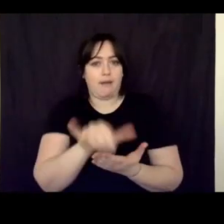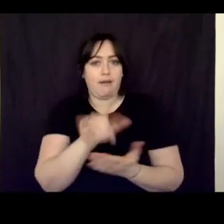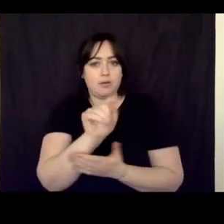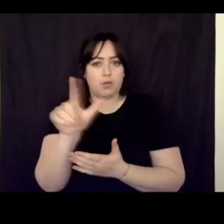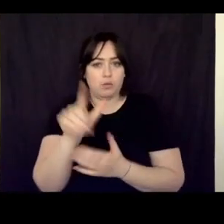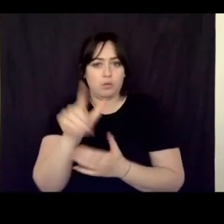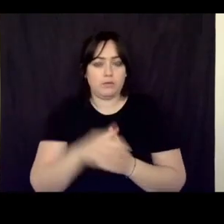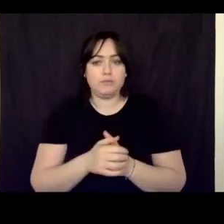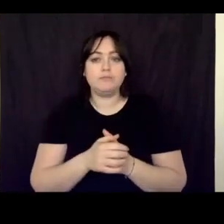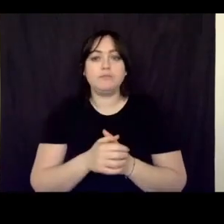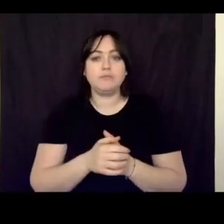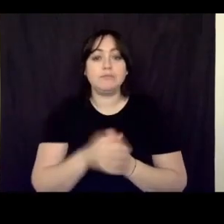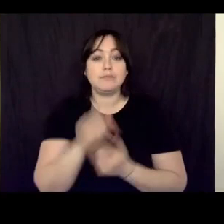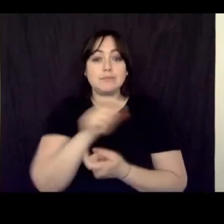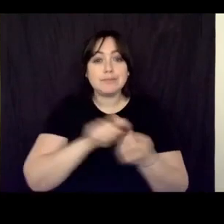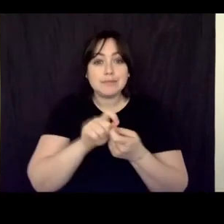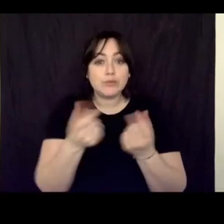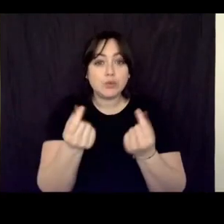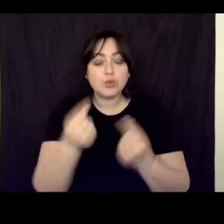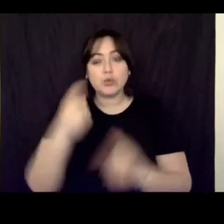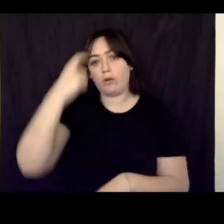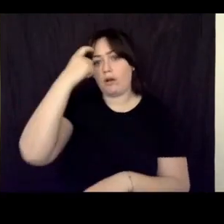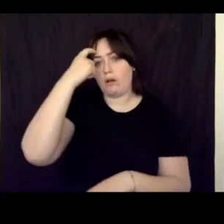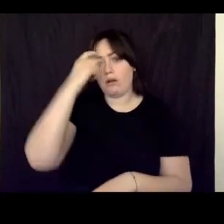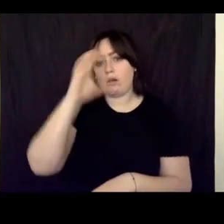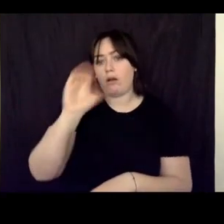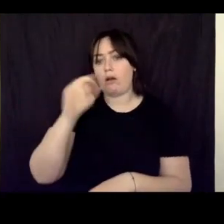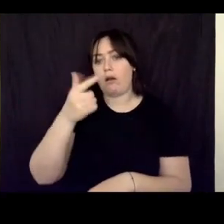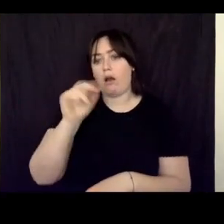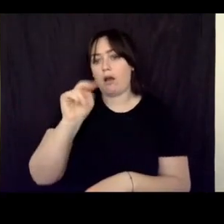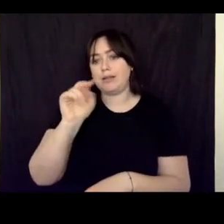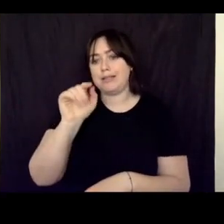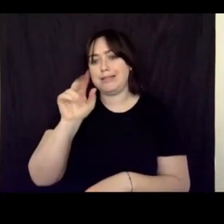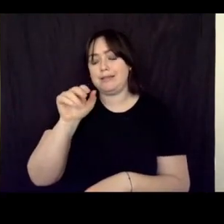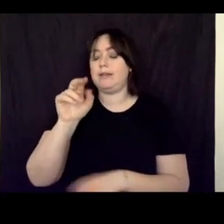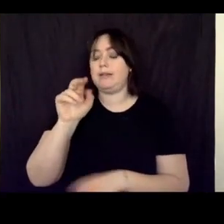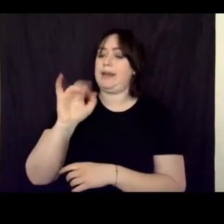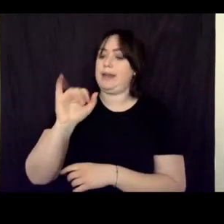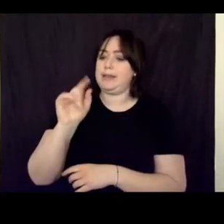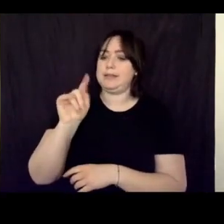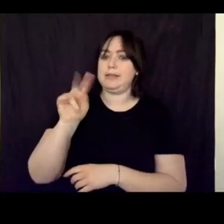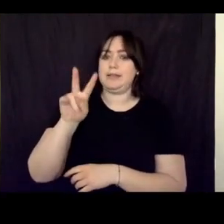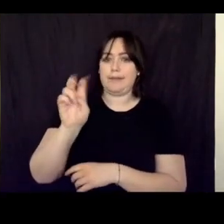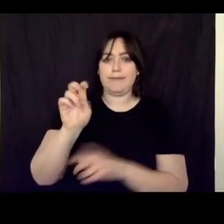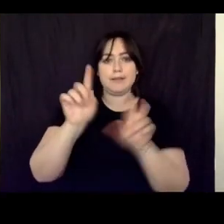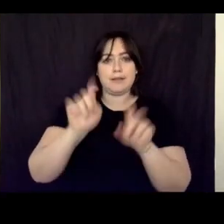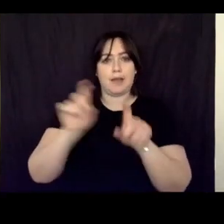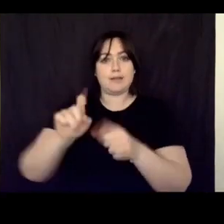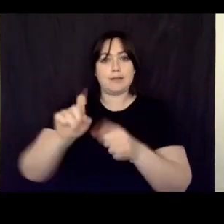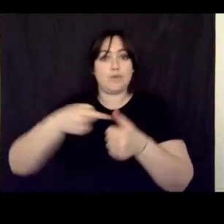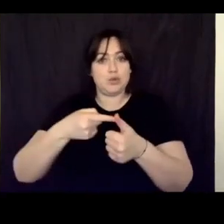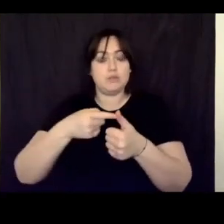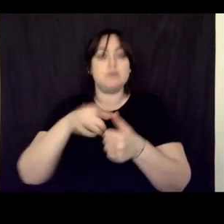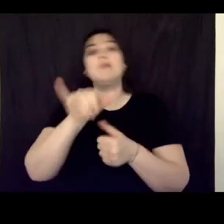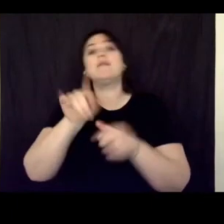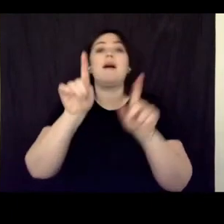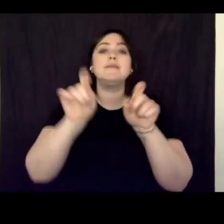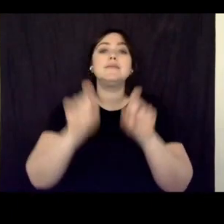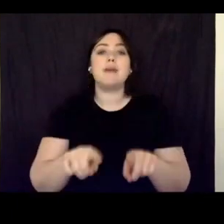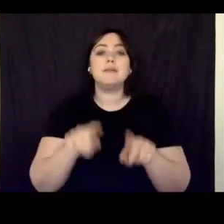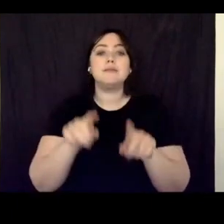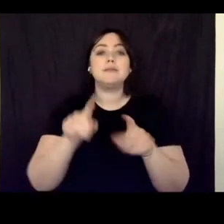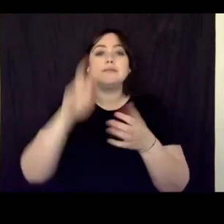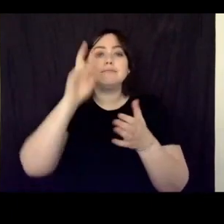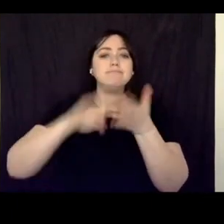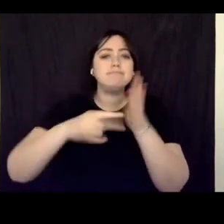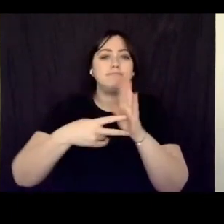what we did specifically was cognitive testing first, meaning a test that is really meant to evaluate